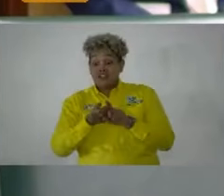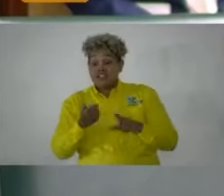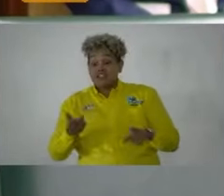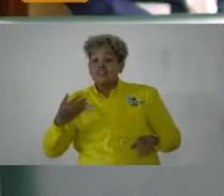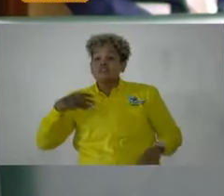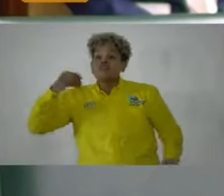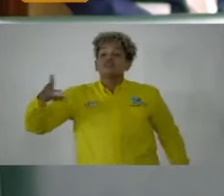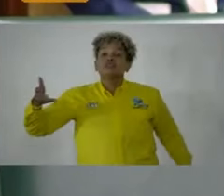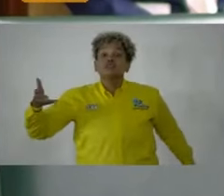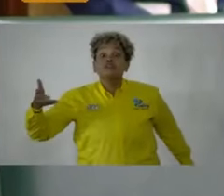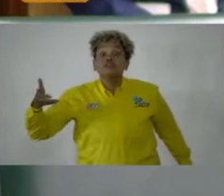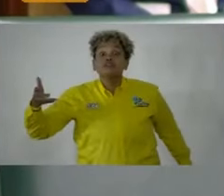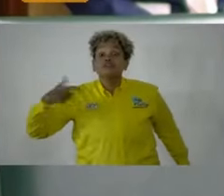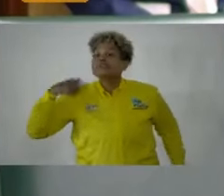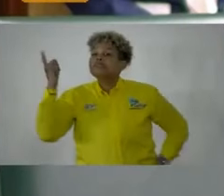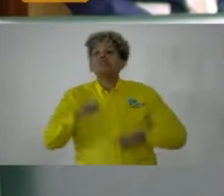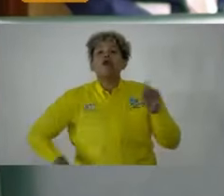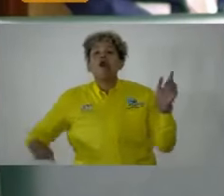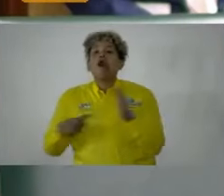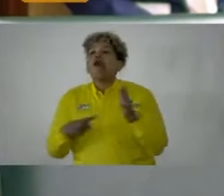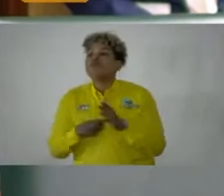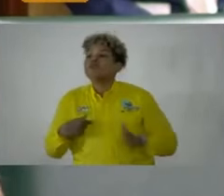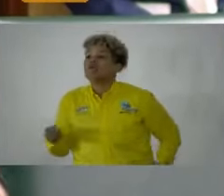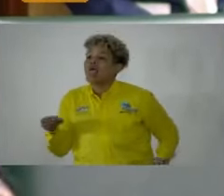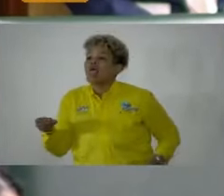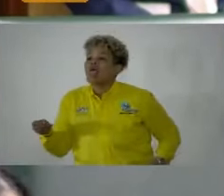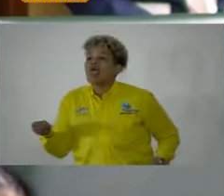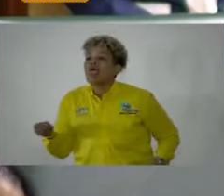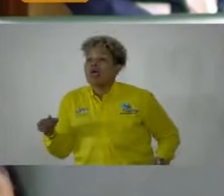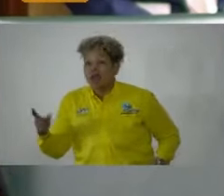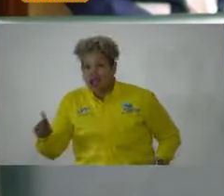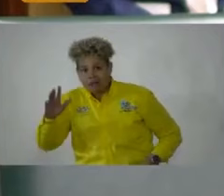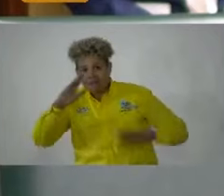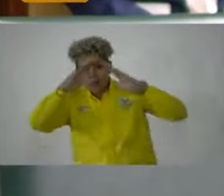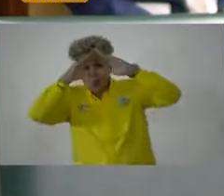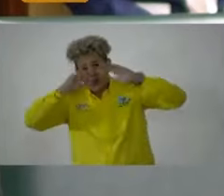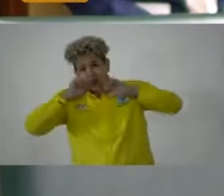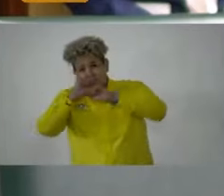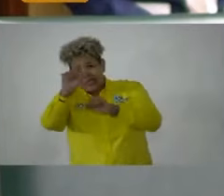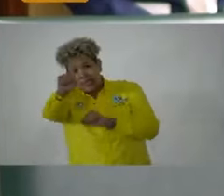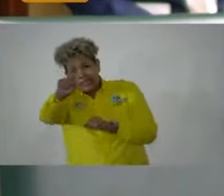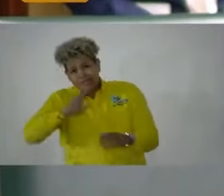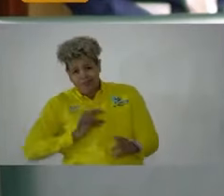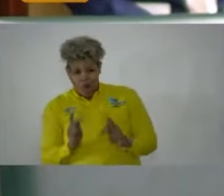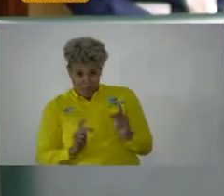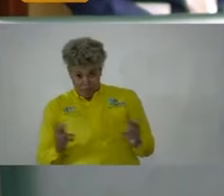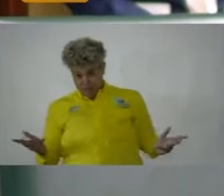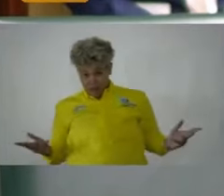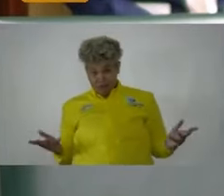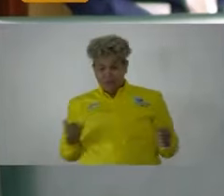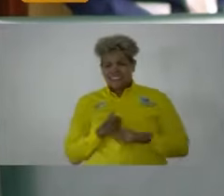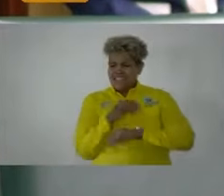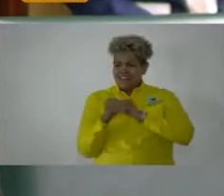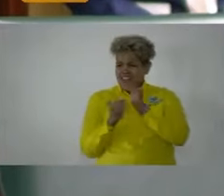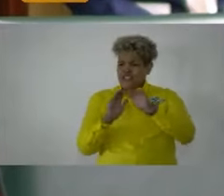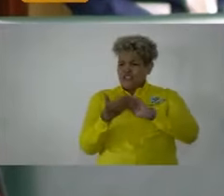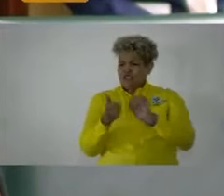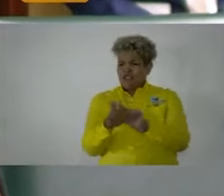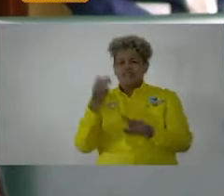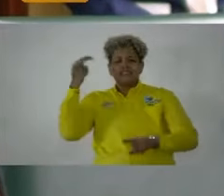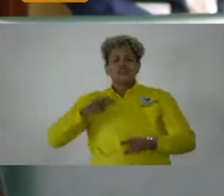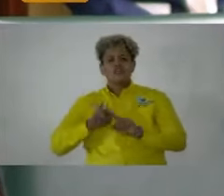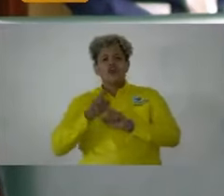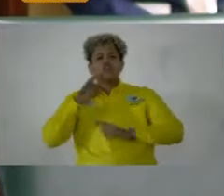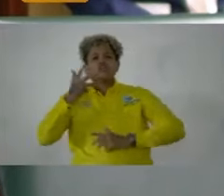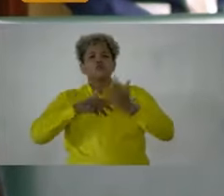of reach for most people. Shelter is one of the basic needs of our people. In the Jamaican historical